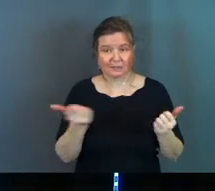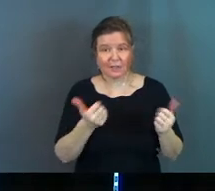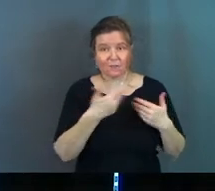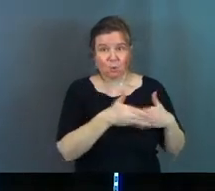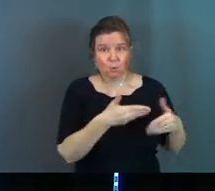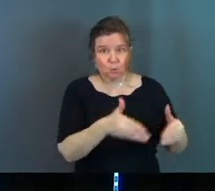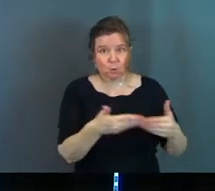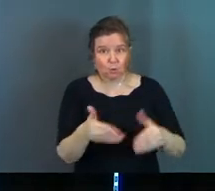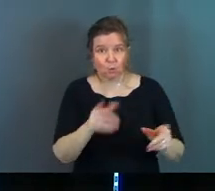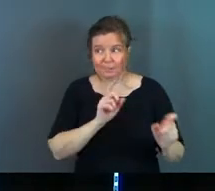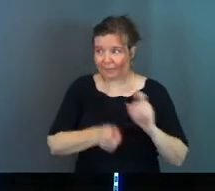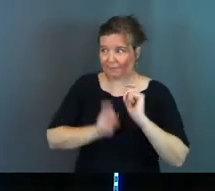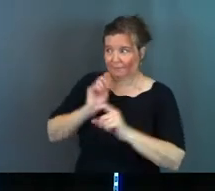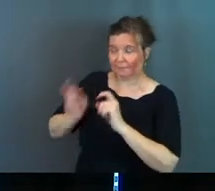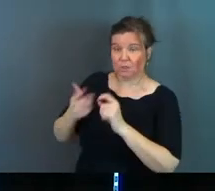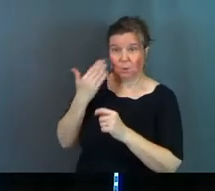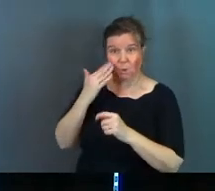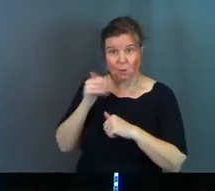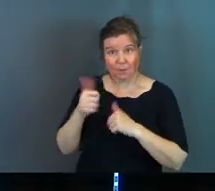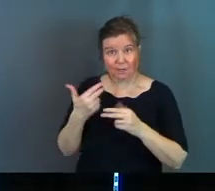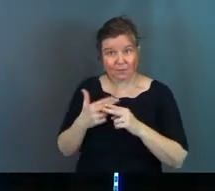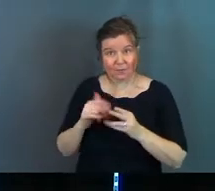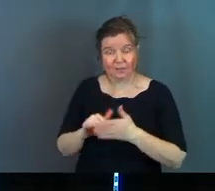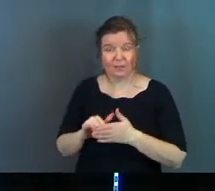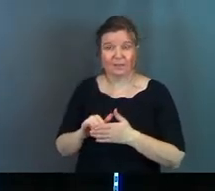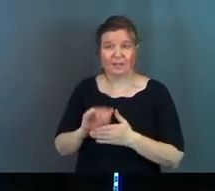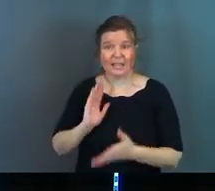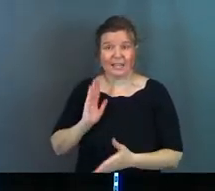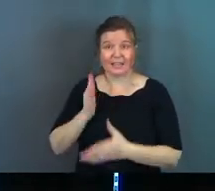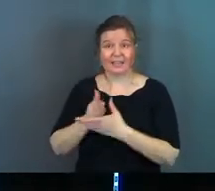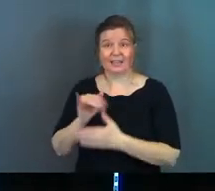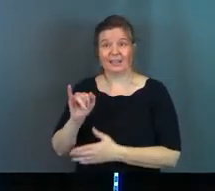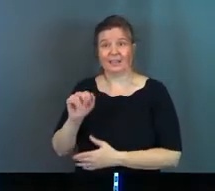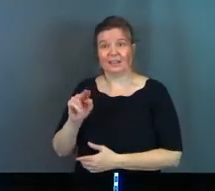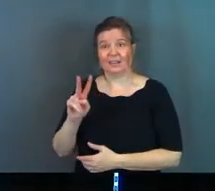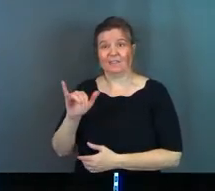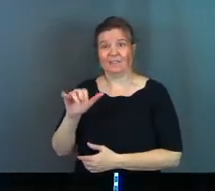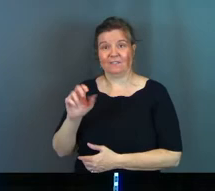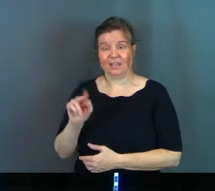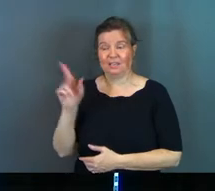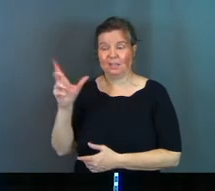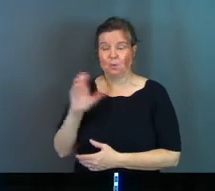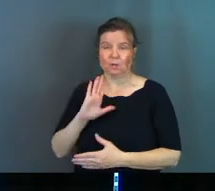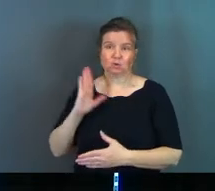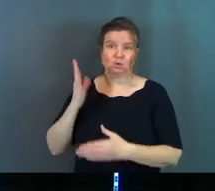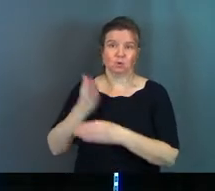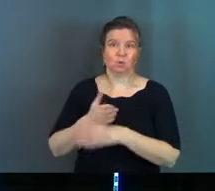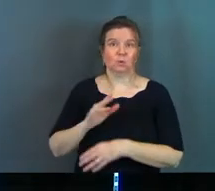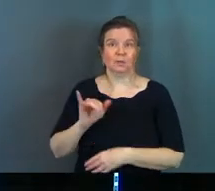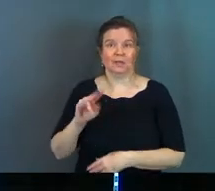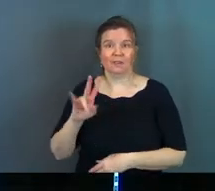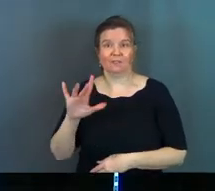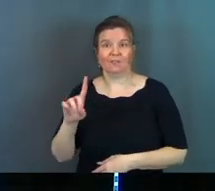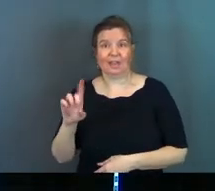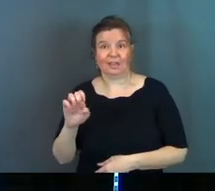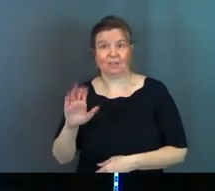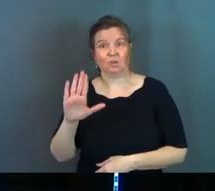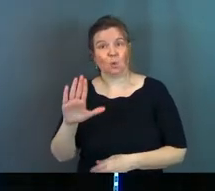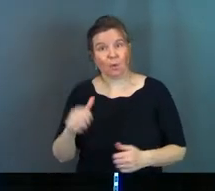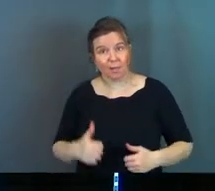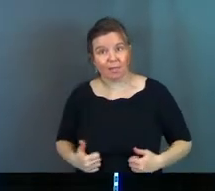every room. You want to know what another name for that is? Invasion. He wants to invade your